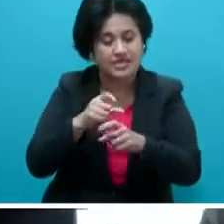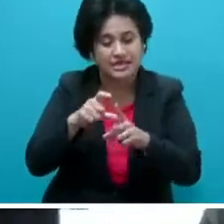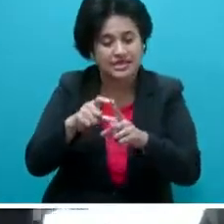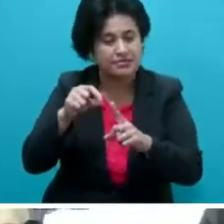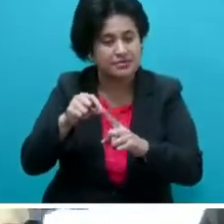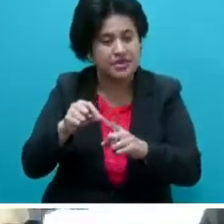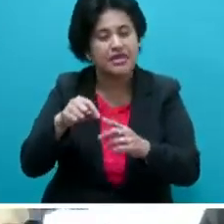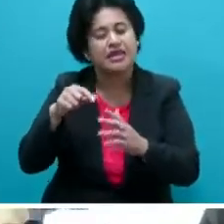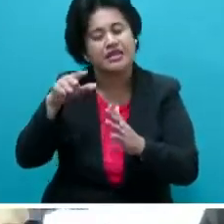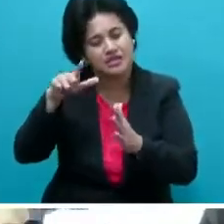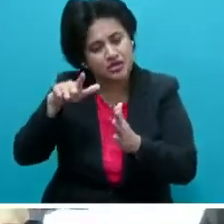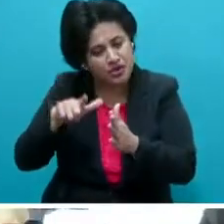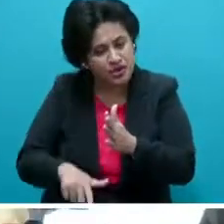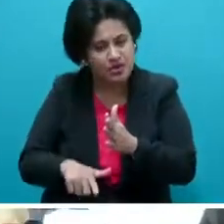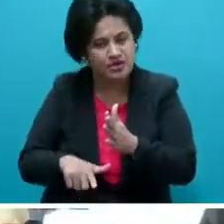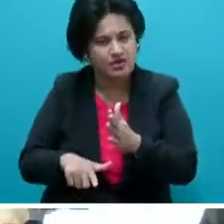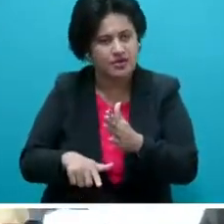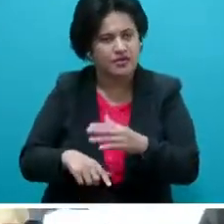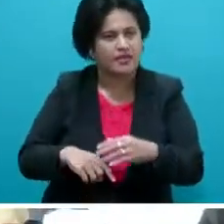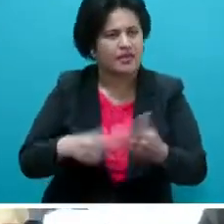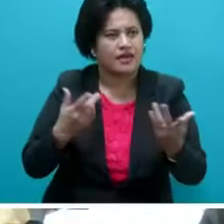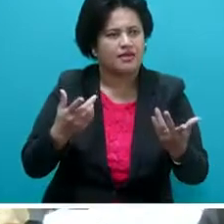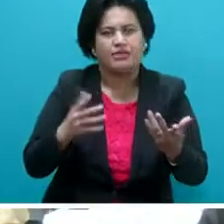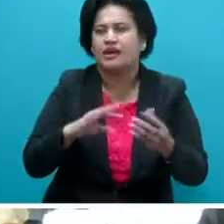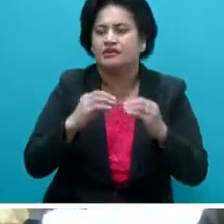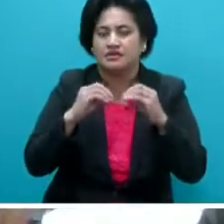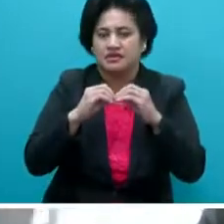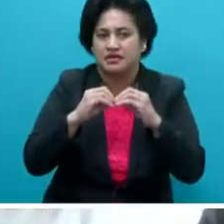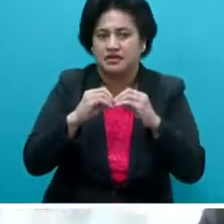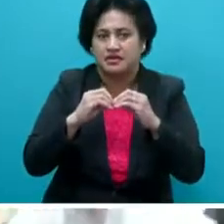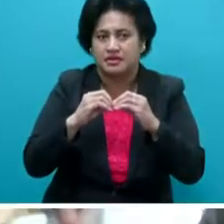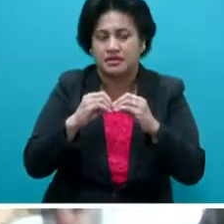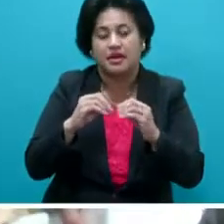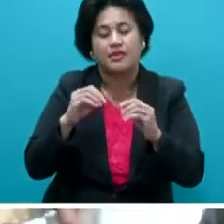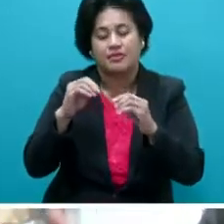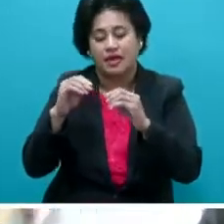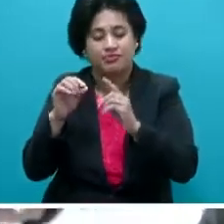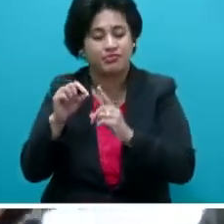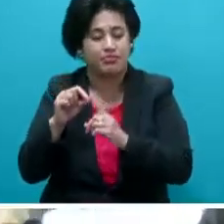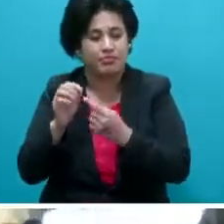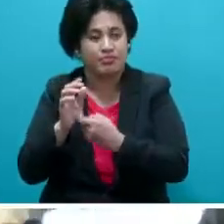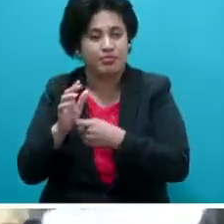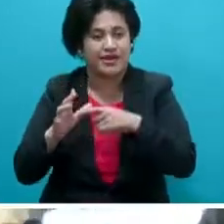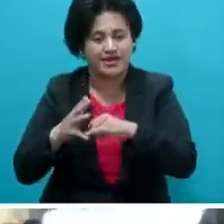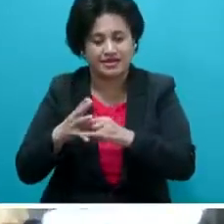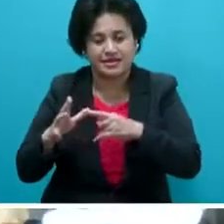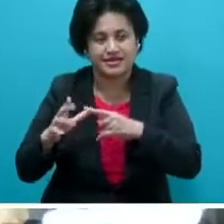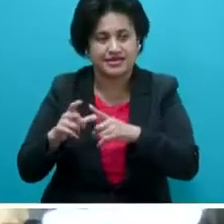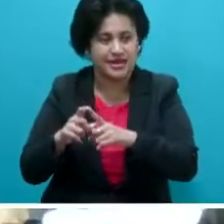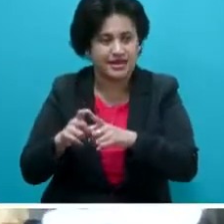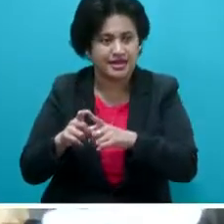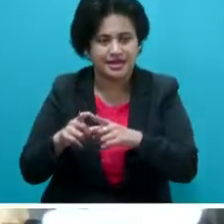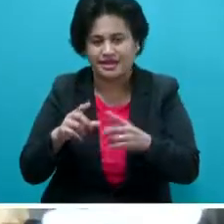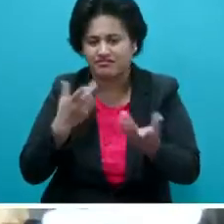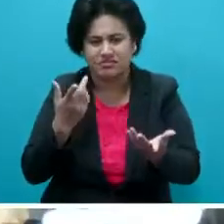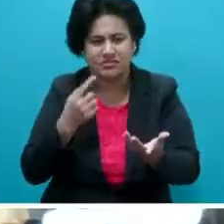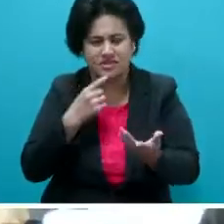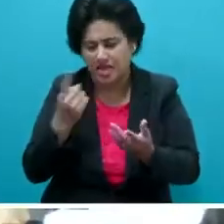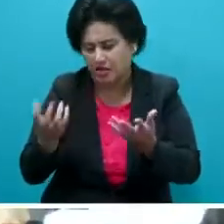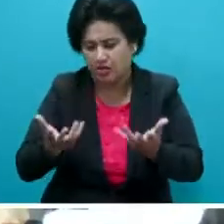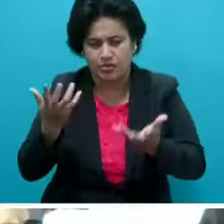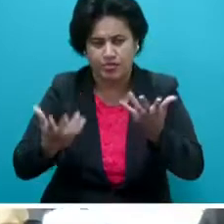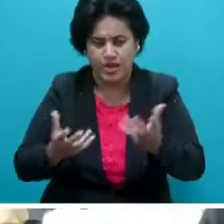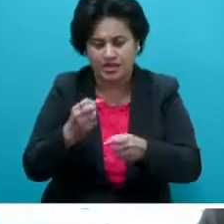supposed to be. Mr. Speaker, sir, Honorable Prasad, unfortunately, is not here. Tried to say the level of debt has increased greater to the level of our increment in